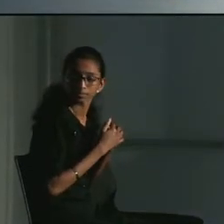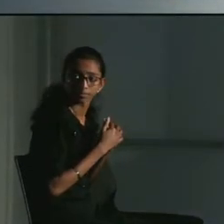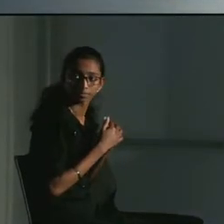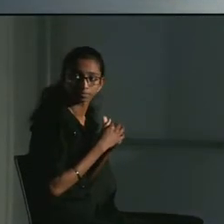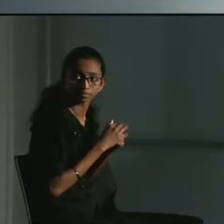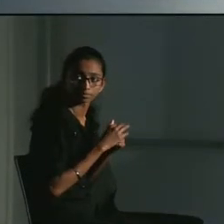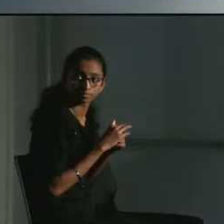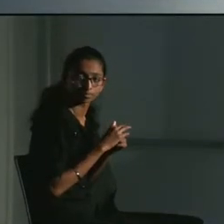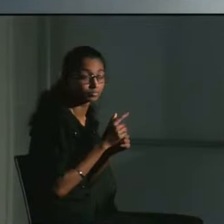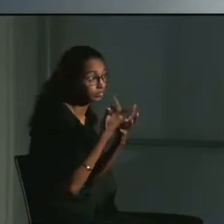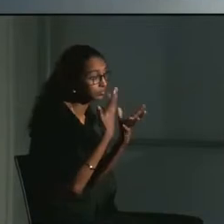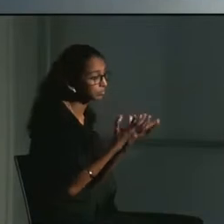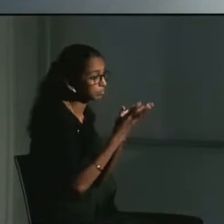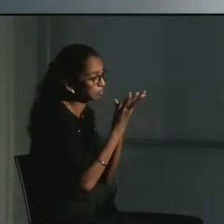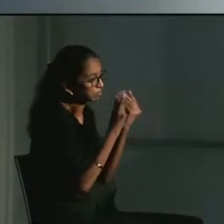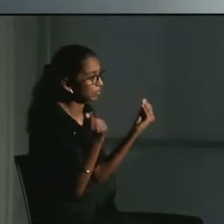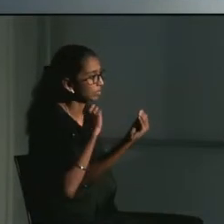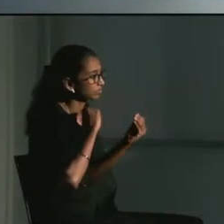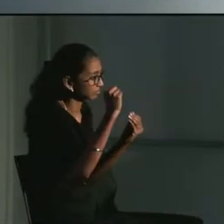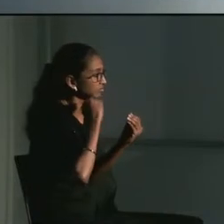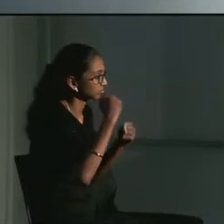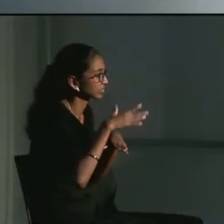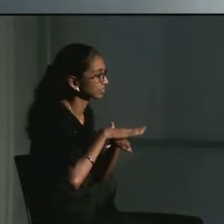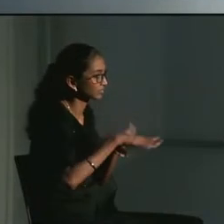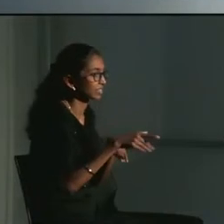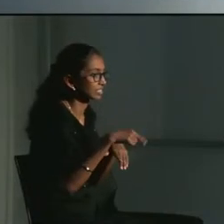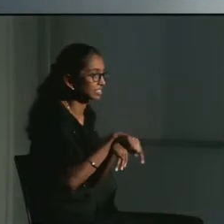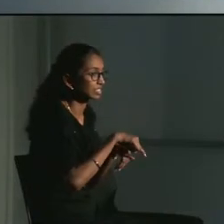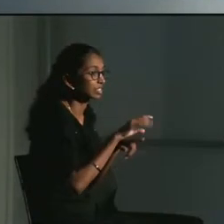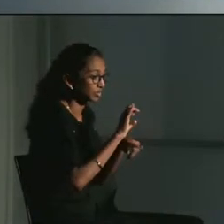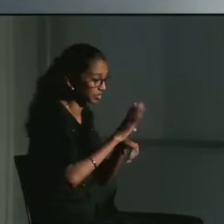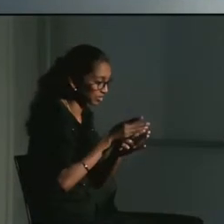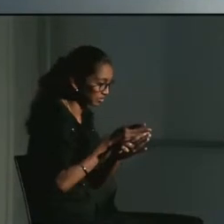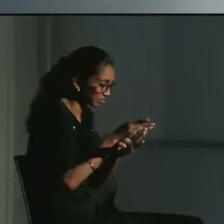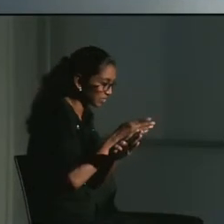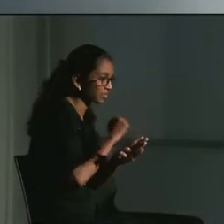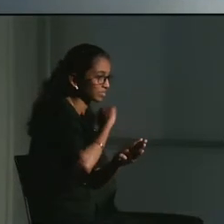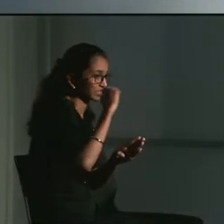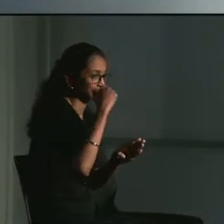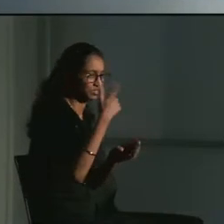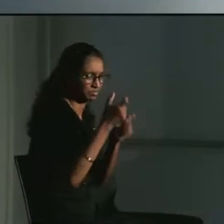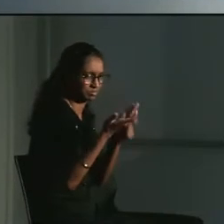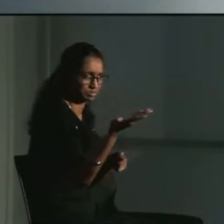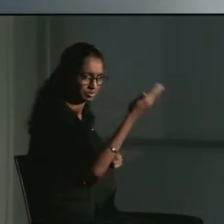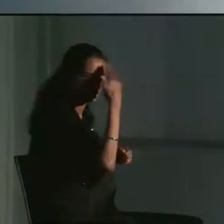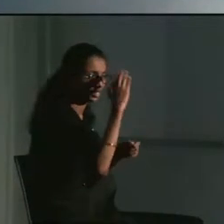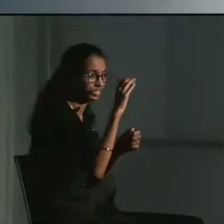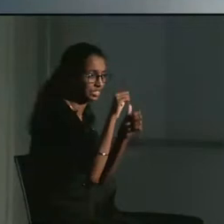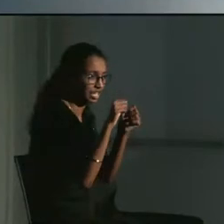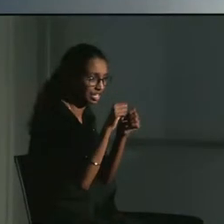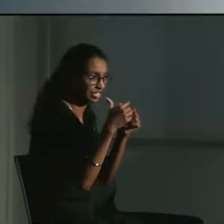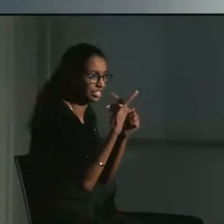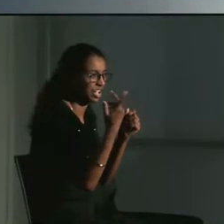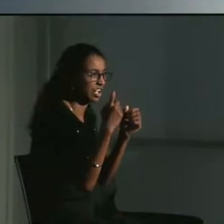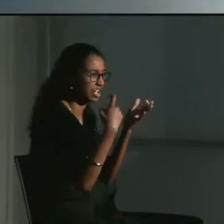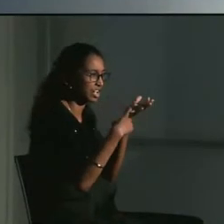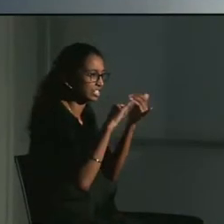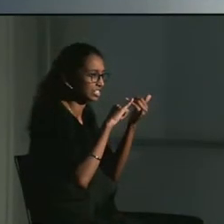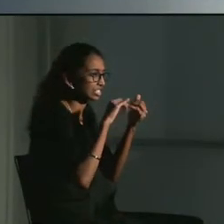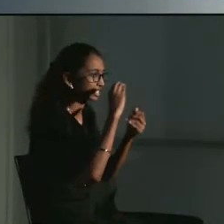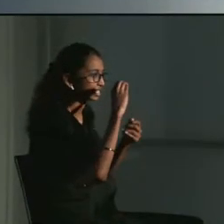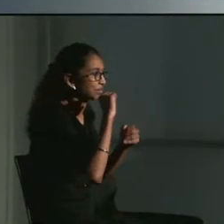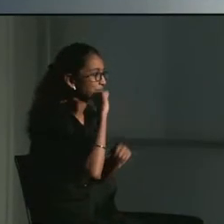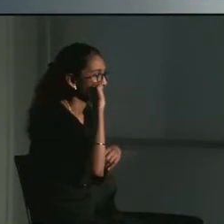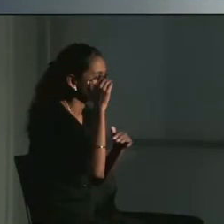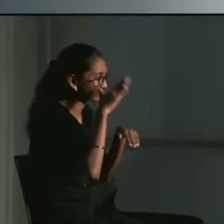There were many, many protests that took place just before COVID. Everyone would be familiar with the CA and IC protests. But